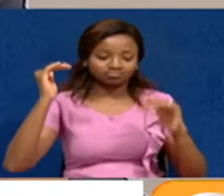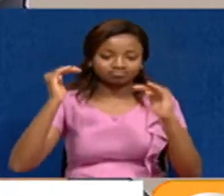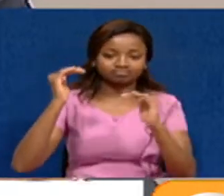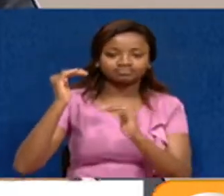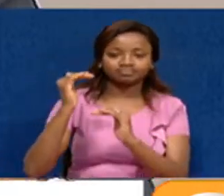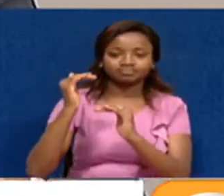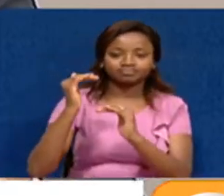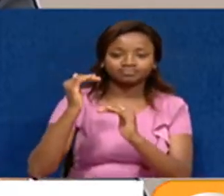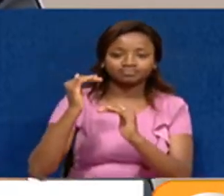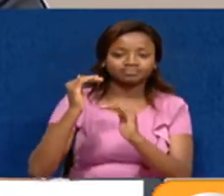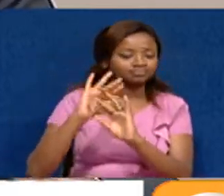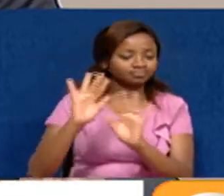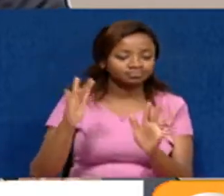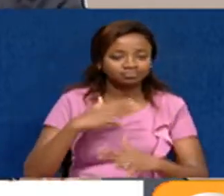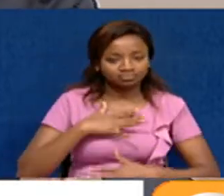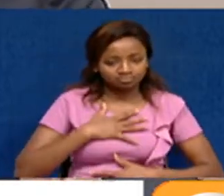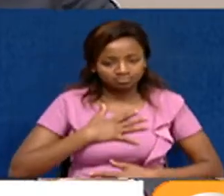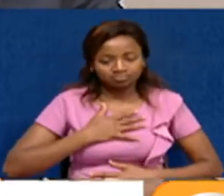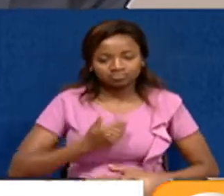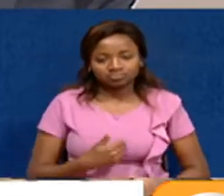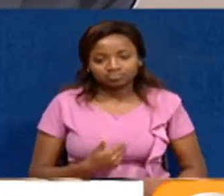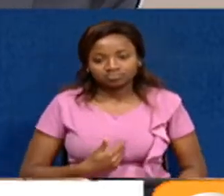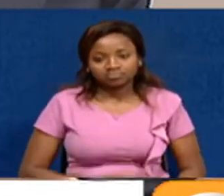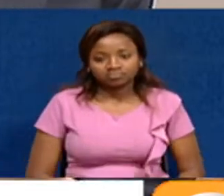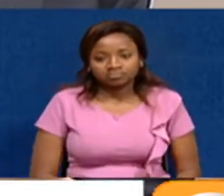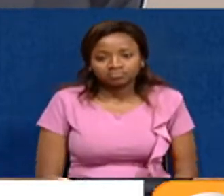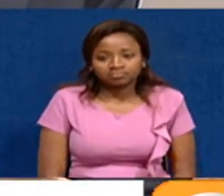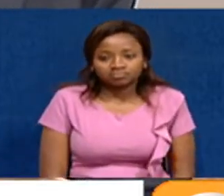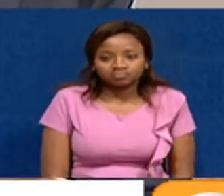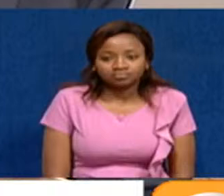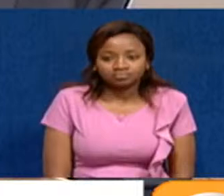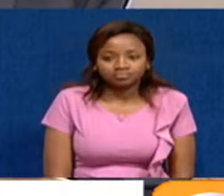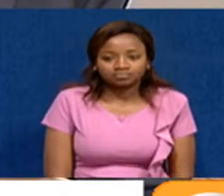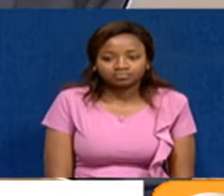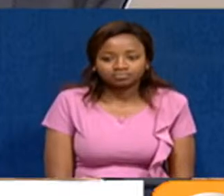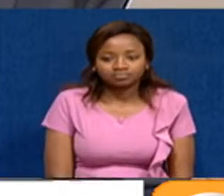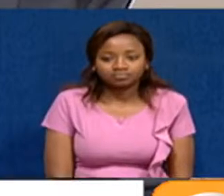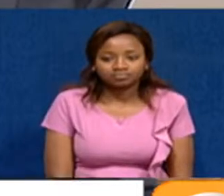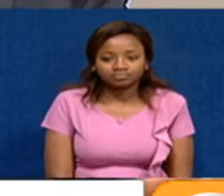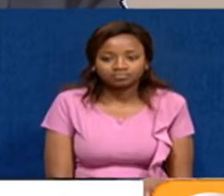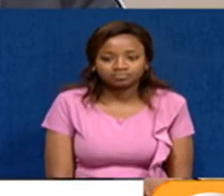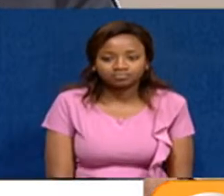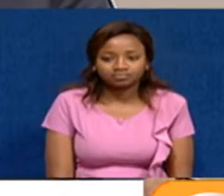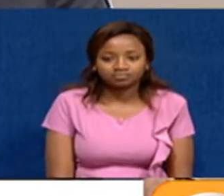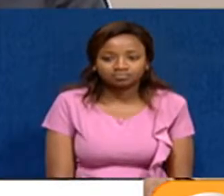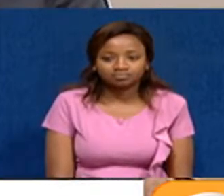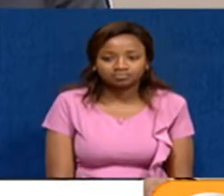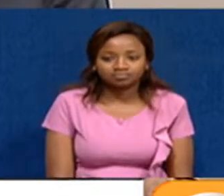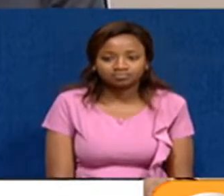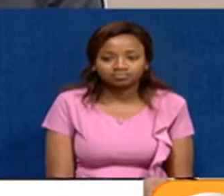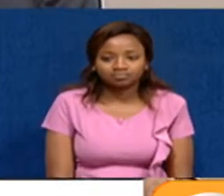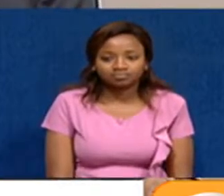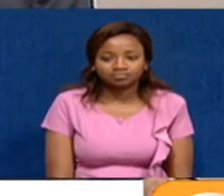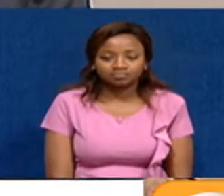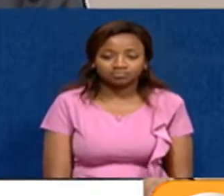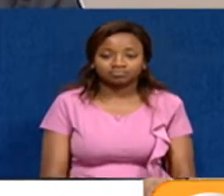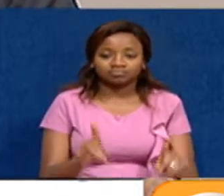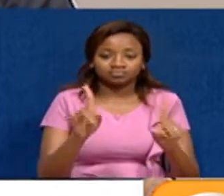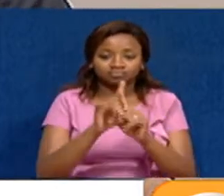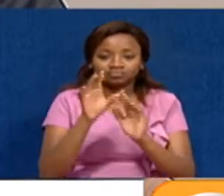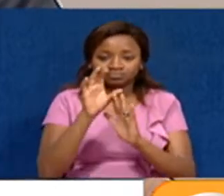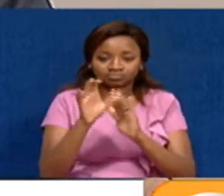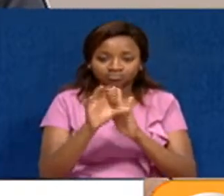in. That is the respect that we should earn as country, as patriotism, you see. First is Kenyan law. Even in the constitution